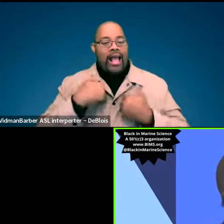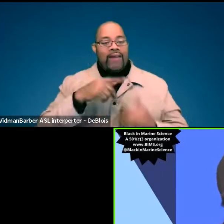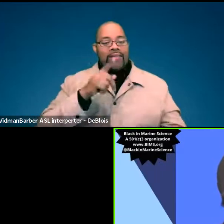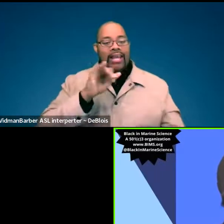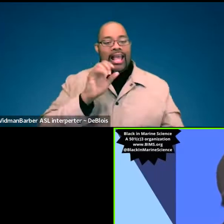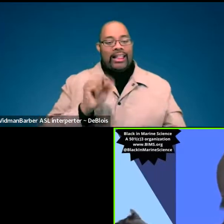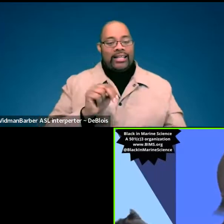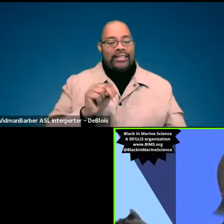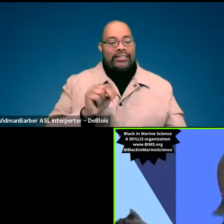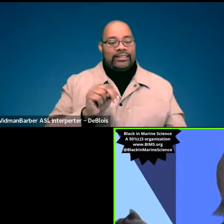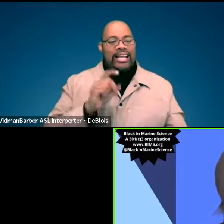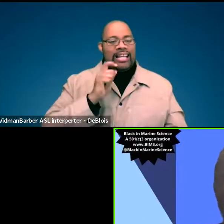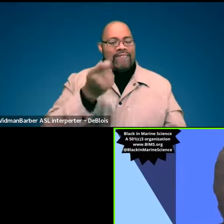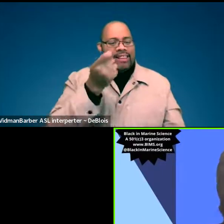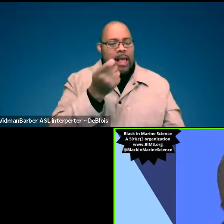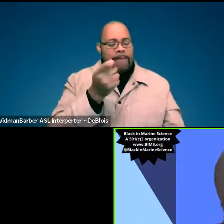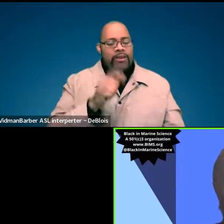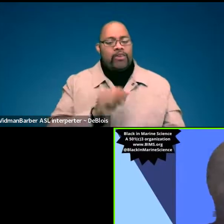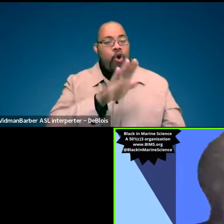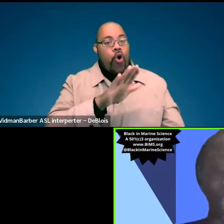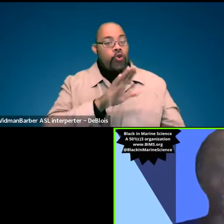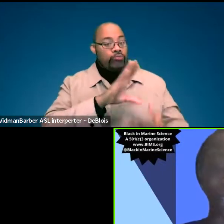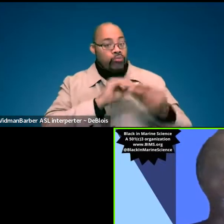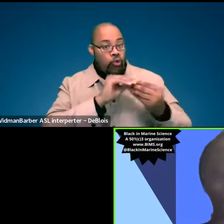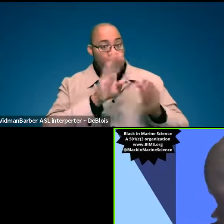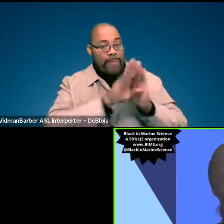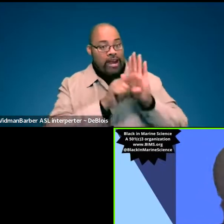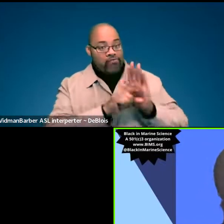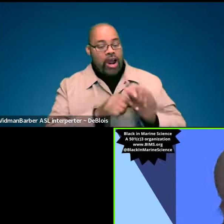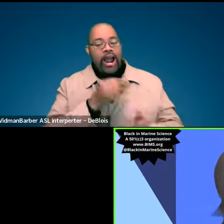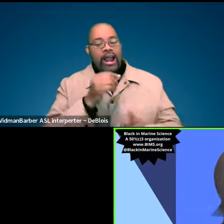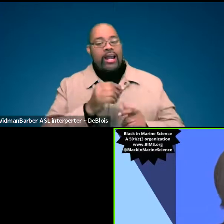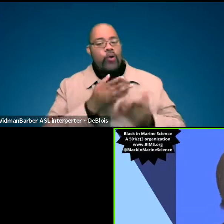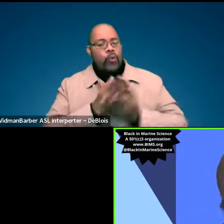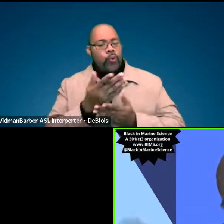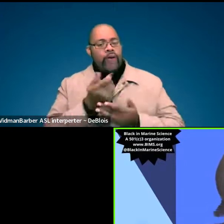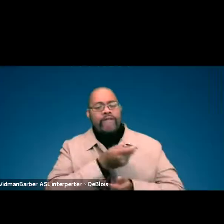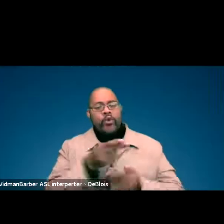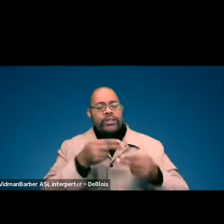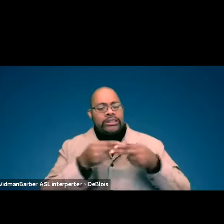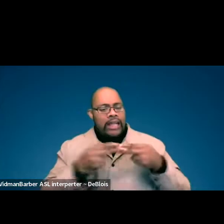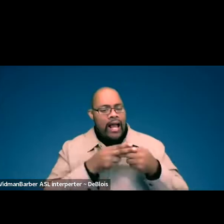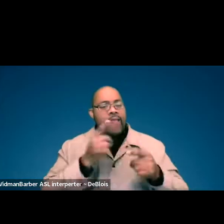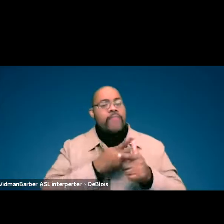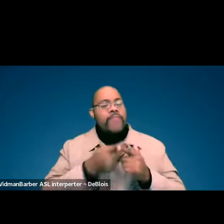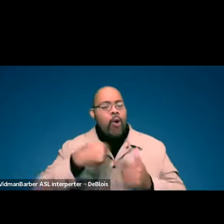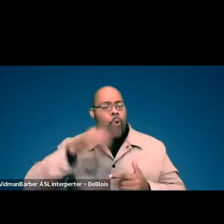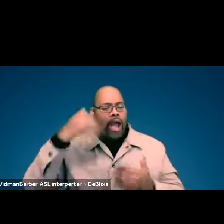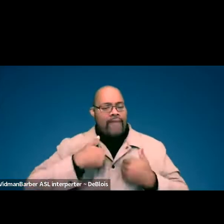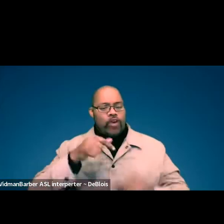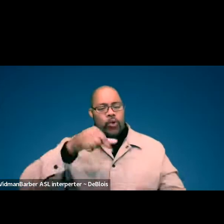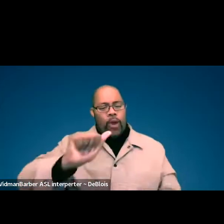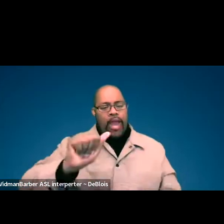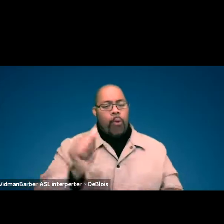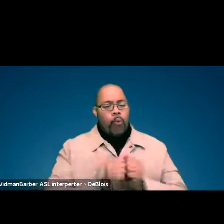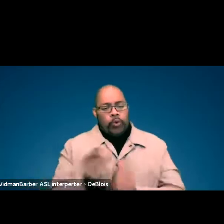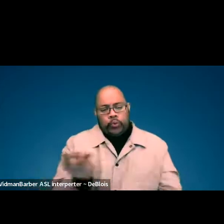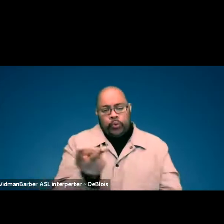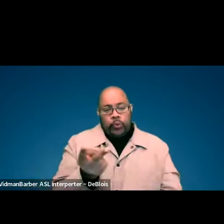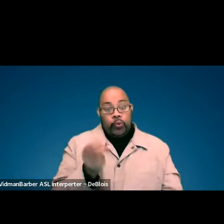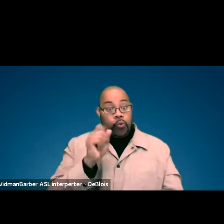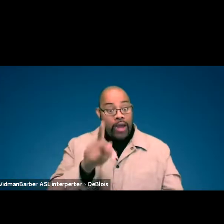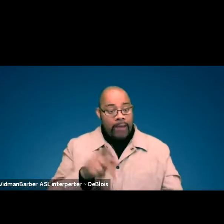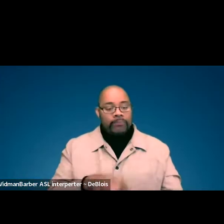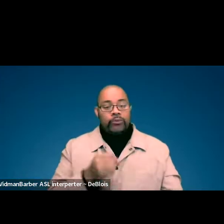Katelyn give a little bit of her background and go through a couple of slides, and then we'll have Q&A with the two of them. Okay,